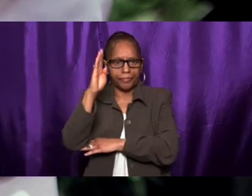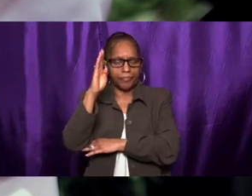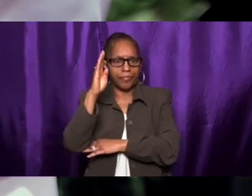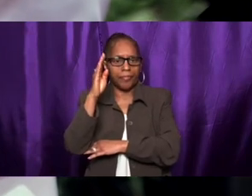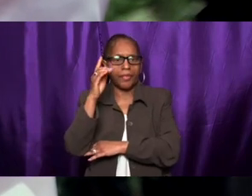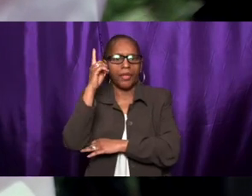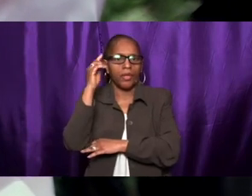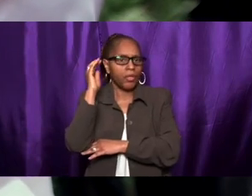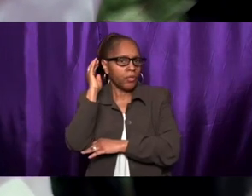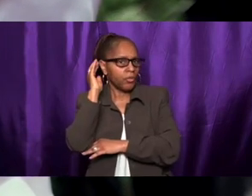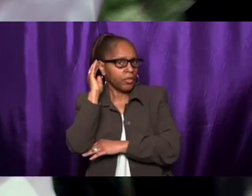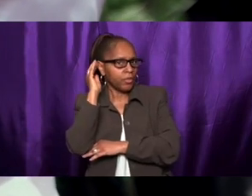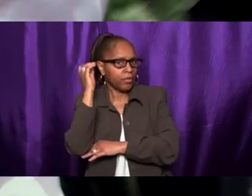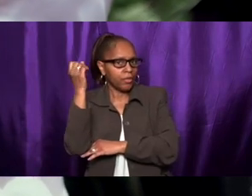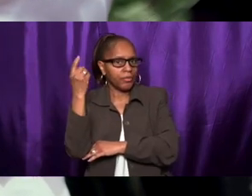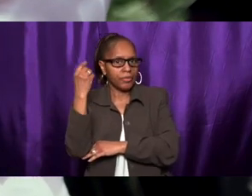that you hear their prayers,